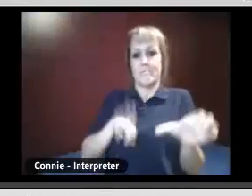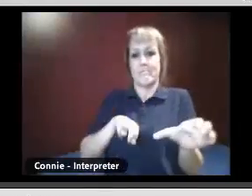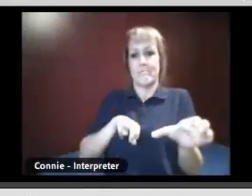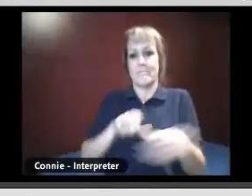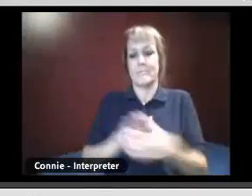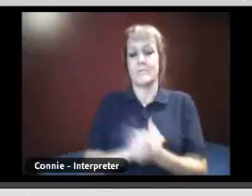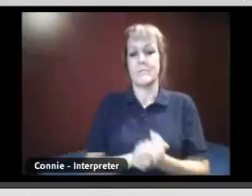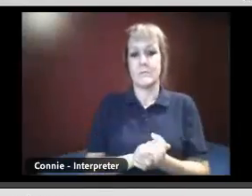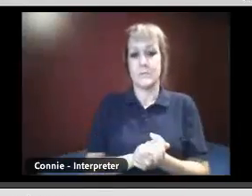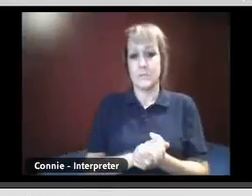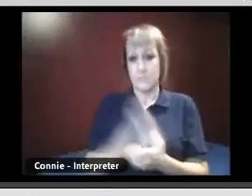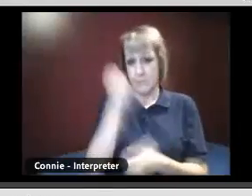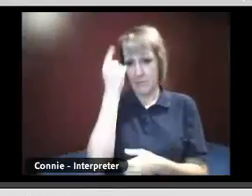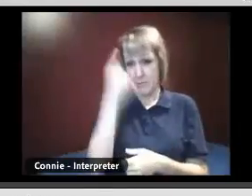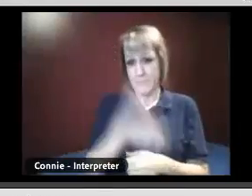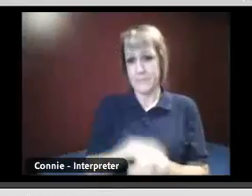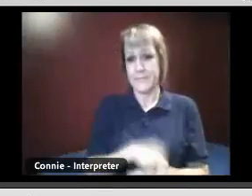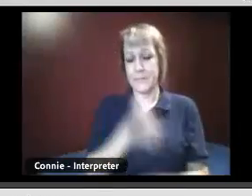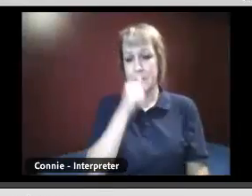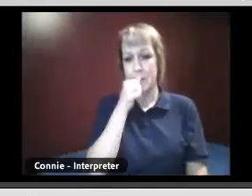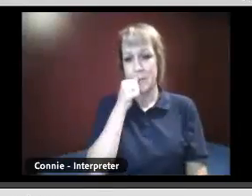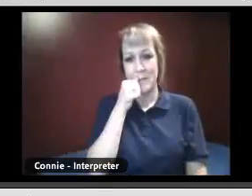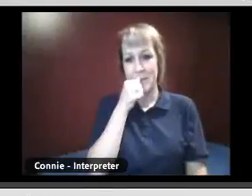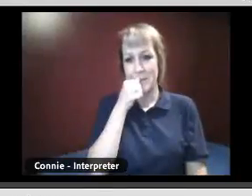Sheena, does that help?